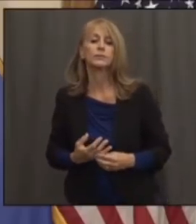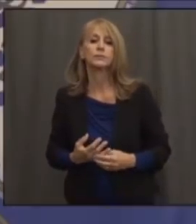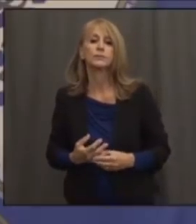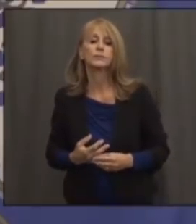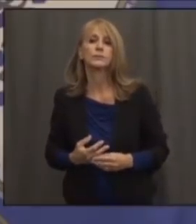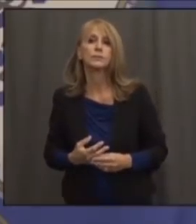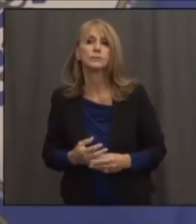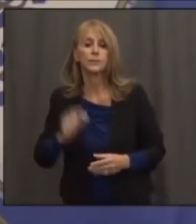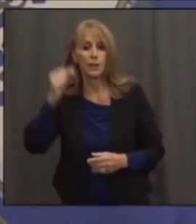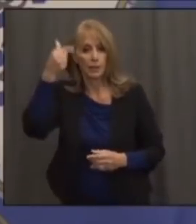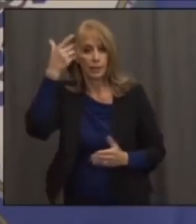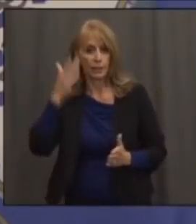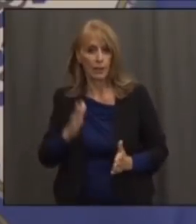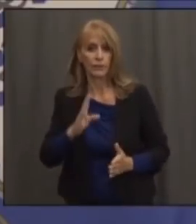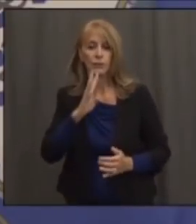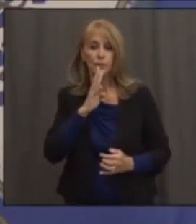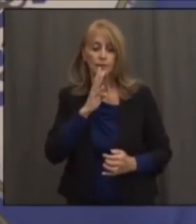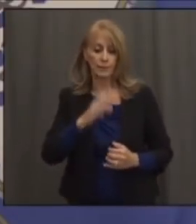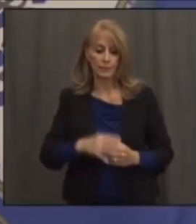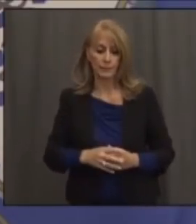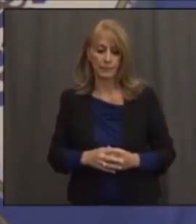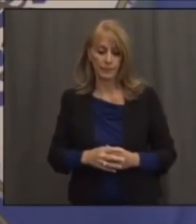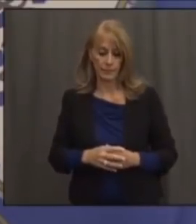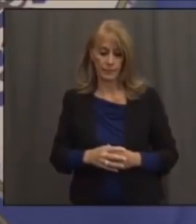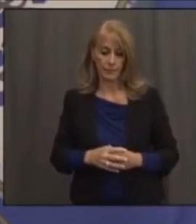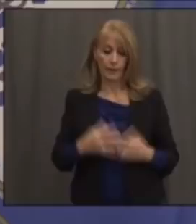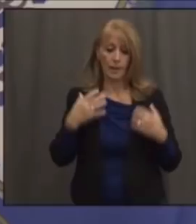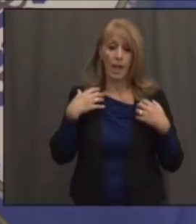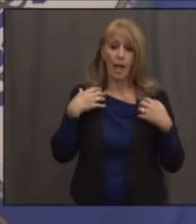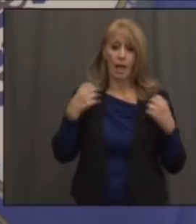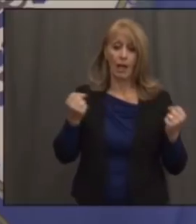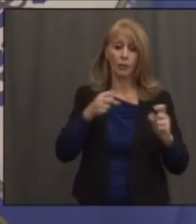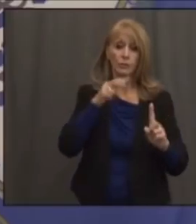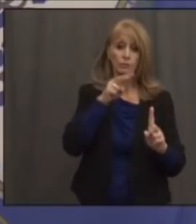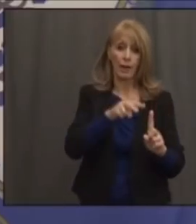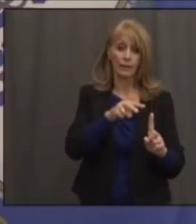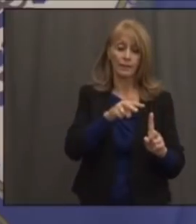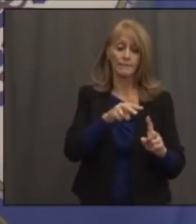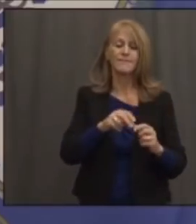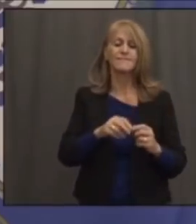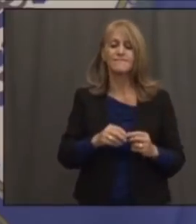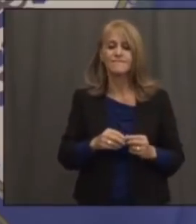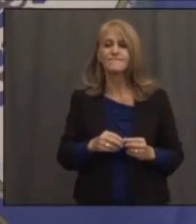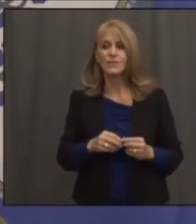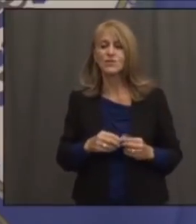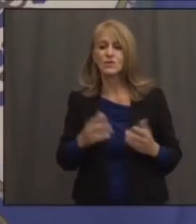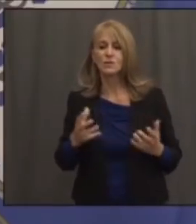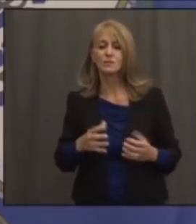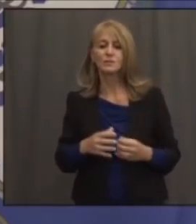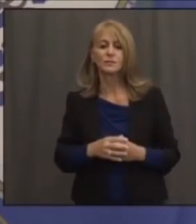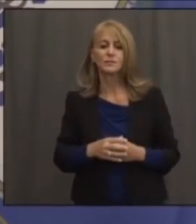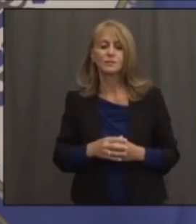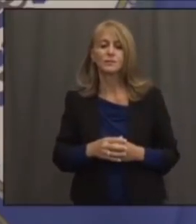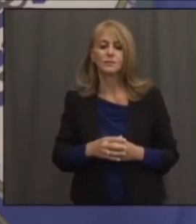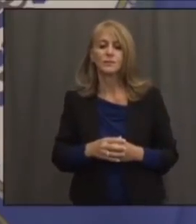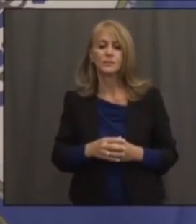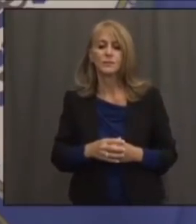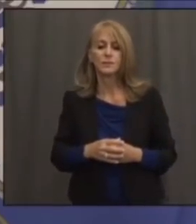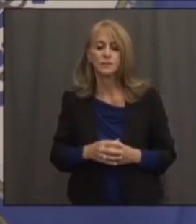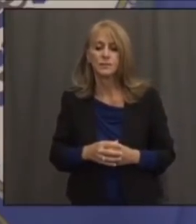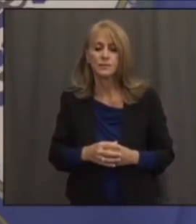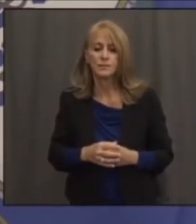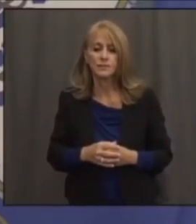I think, from a health point of view, I do worry that some of our populations